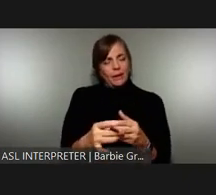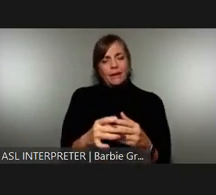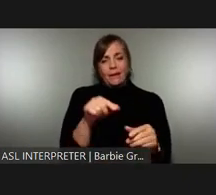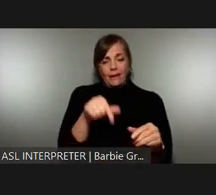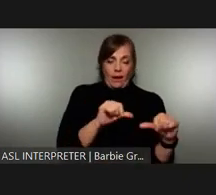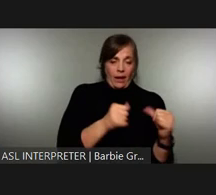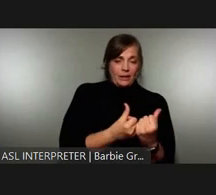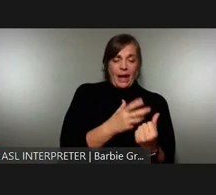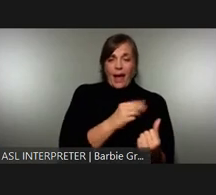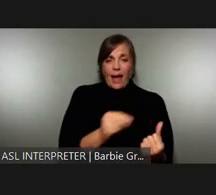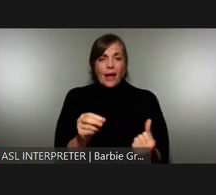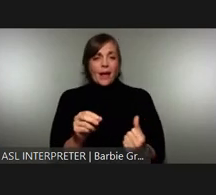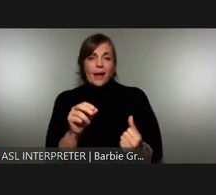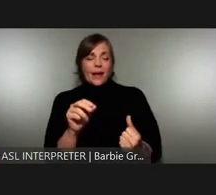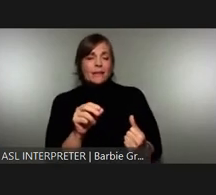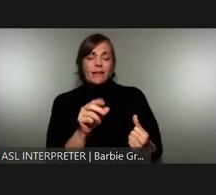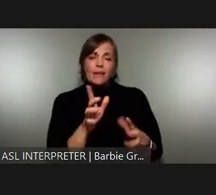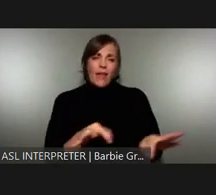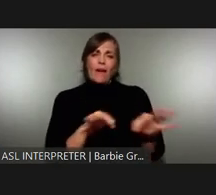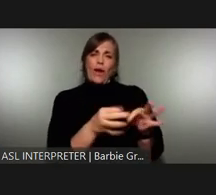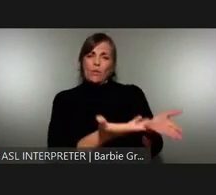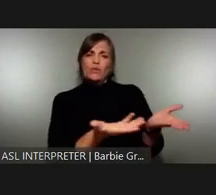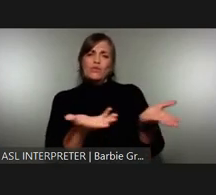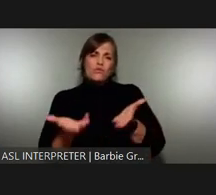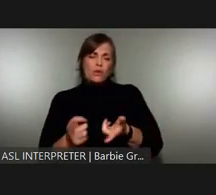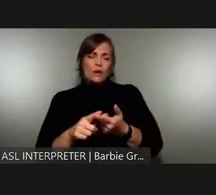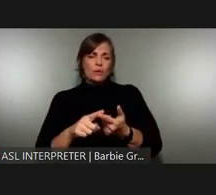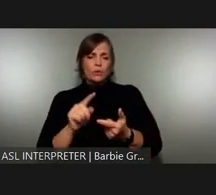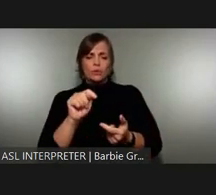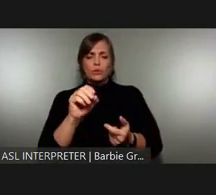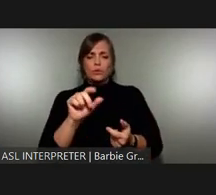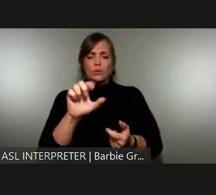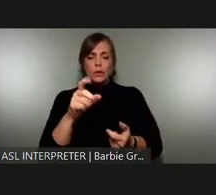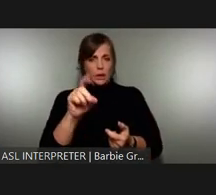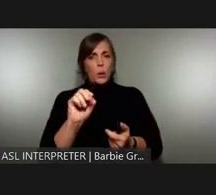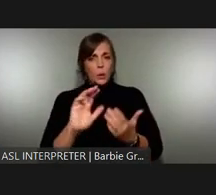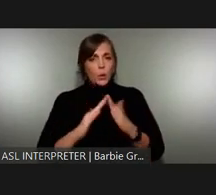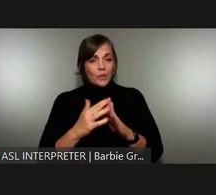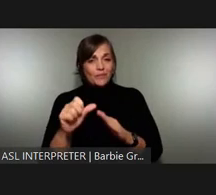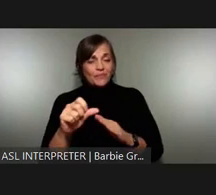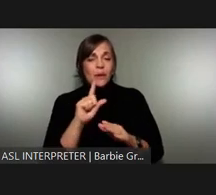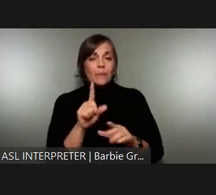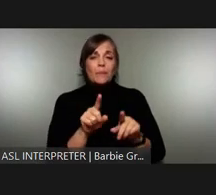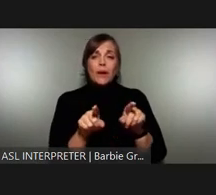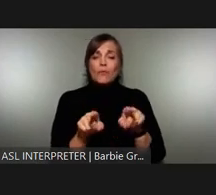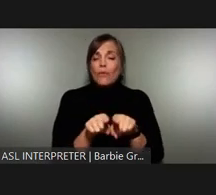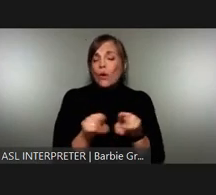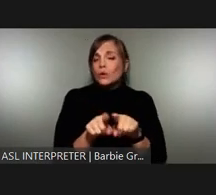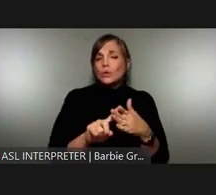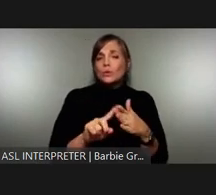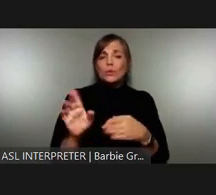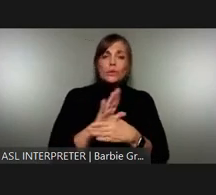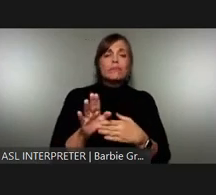and certainly the value that you bring to the Toledo community, but also to the industry in